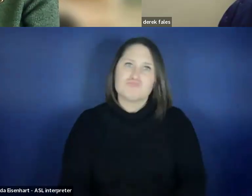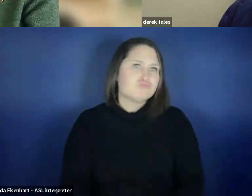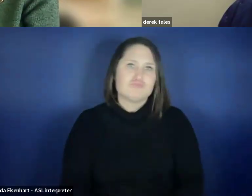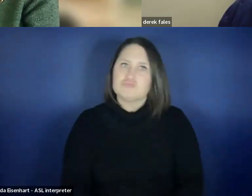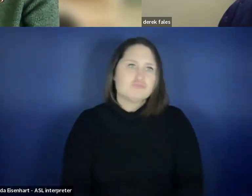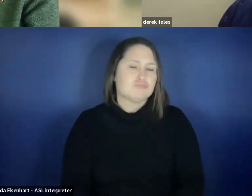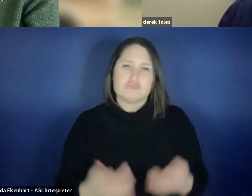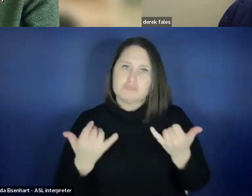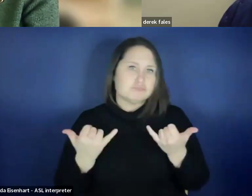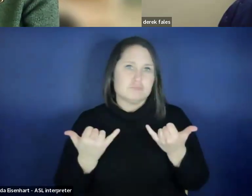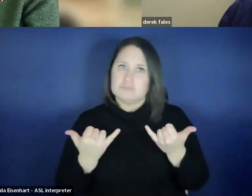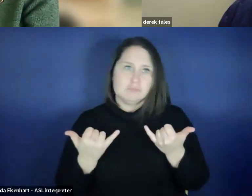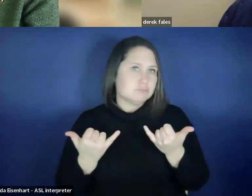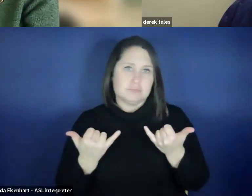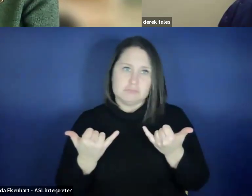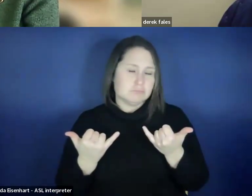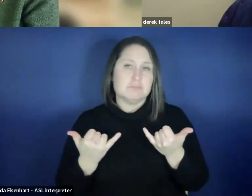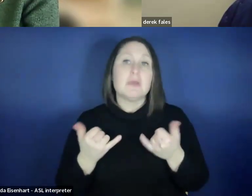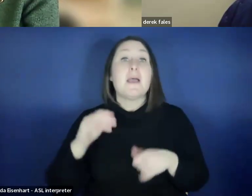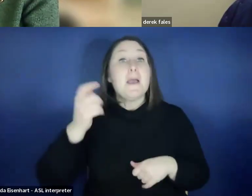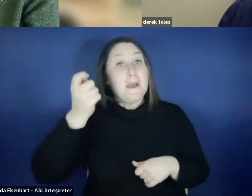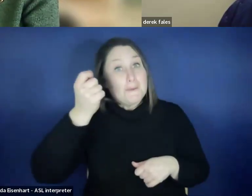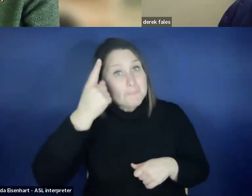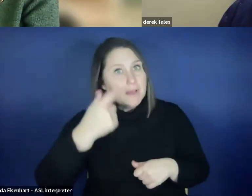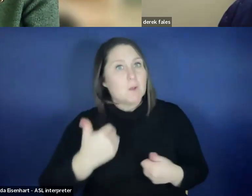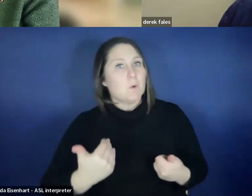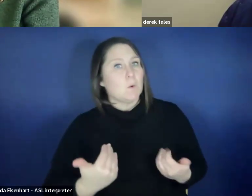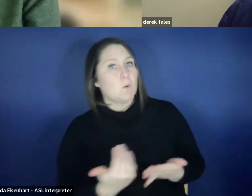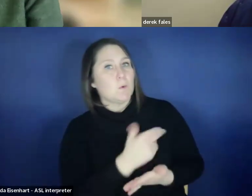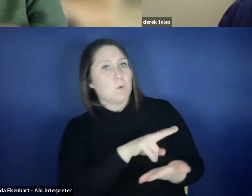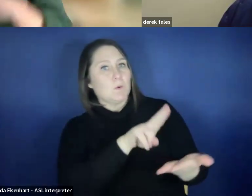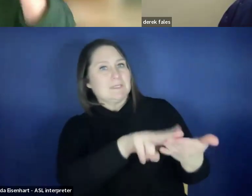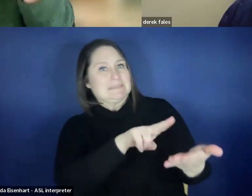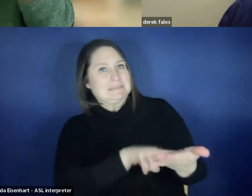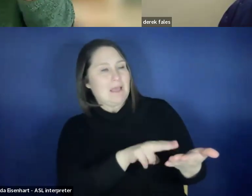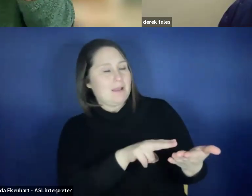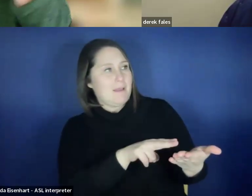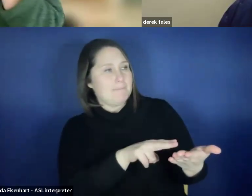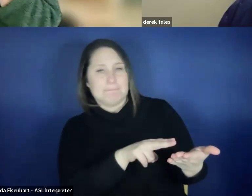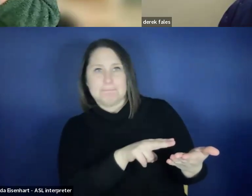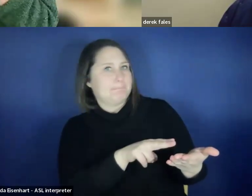but it will be closed to new admissions, meaning if you were going to